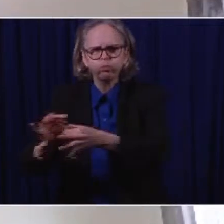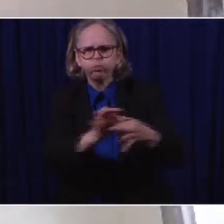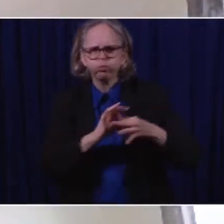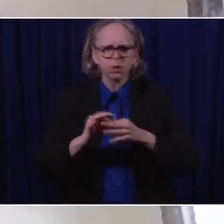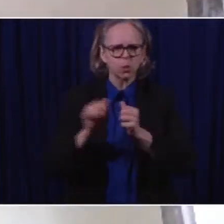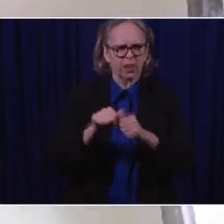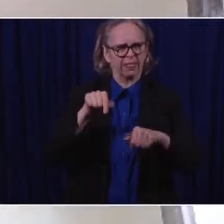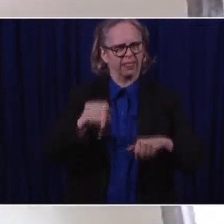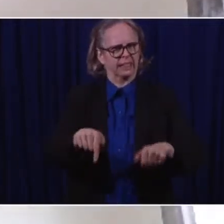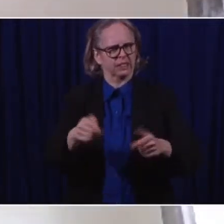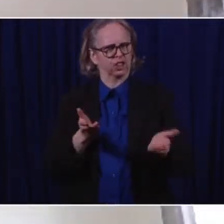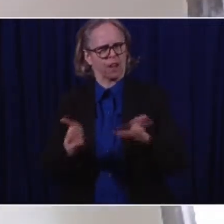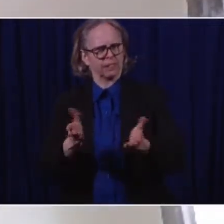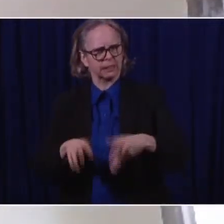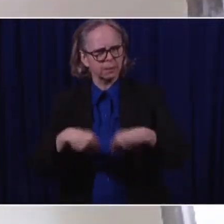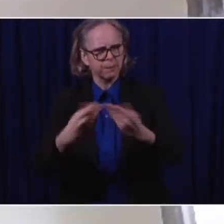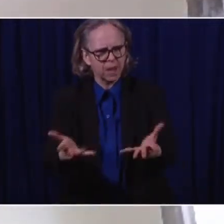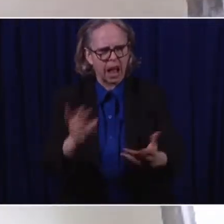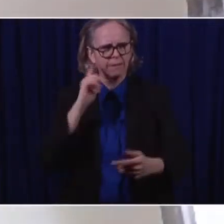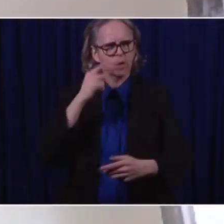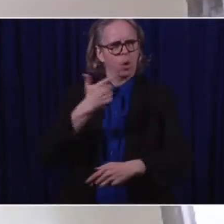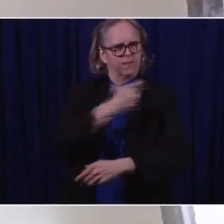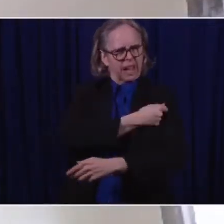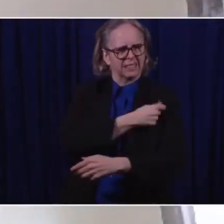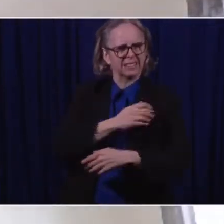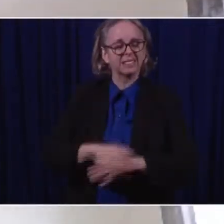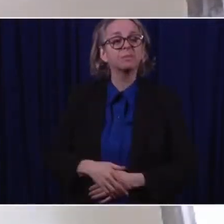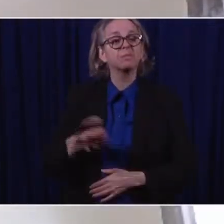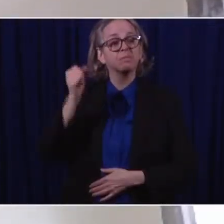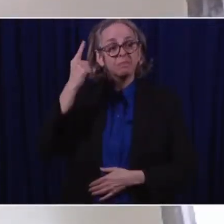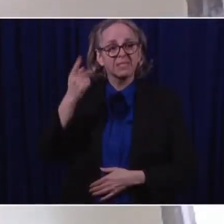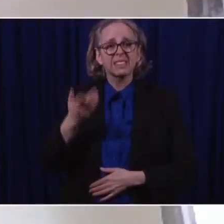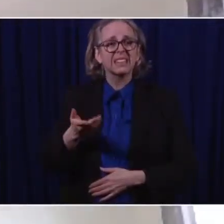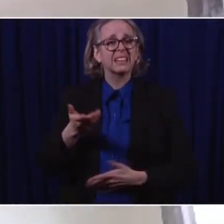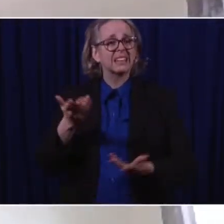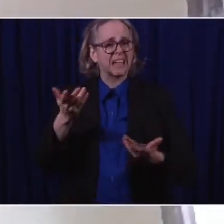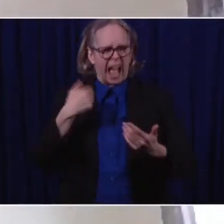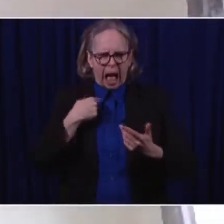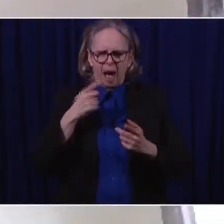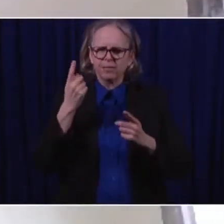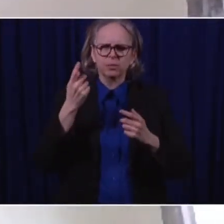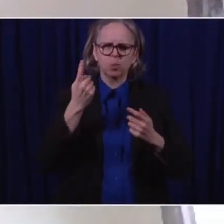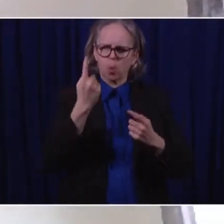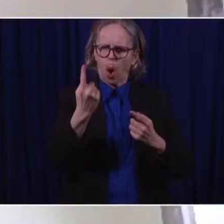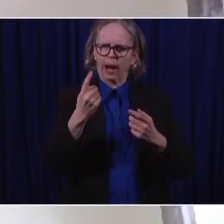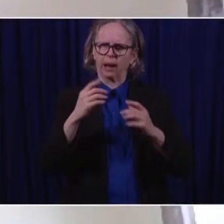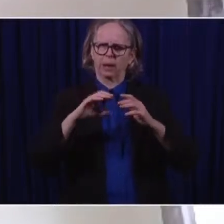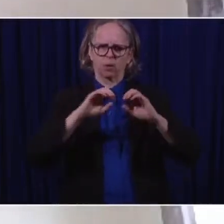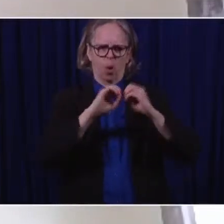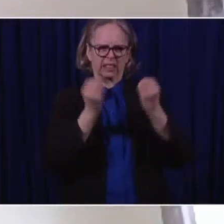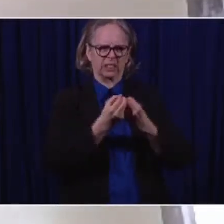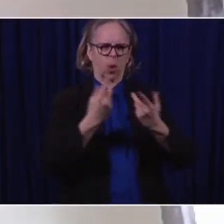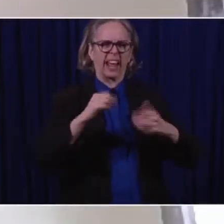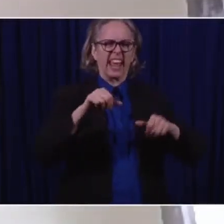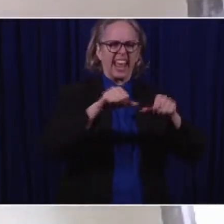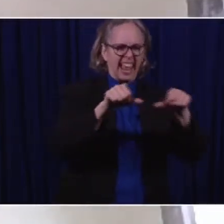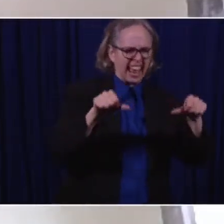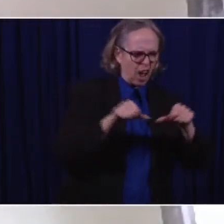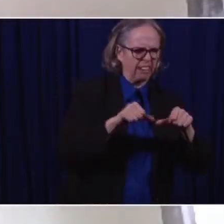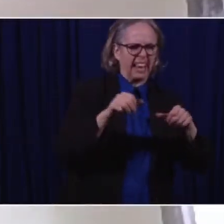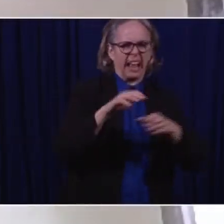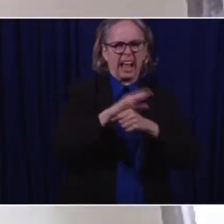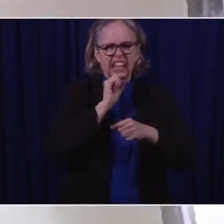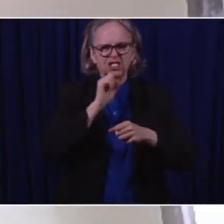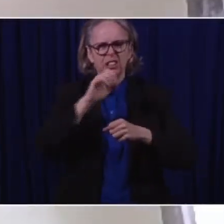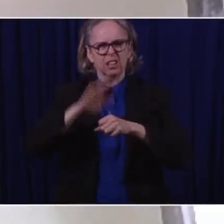area agency on aging. And while we're doing the critical work of getting the vaccines to the most vulnerable, we are also on a mission to connect